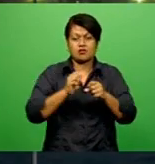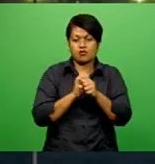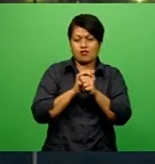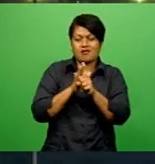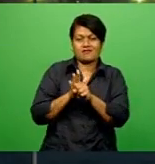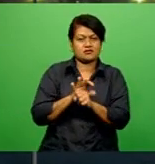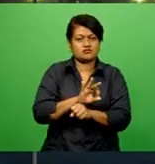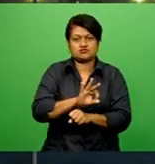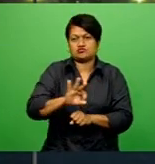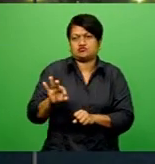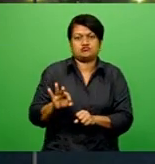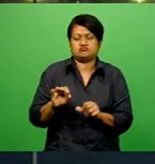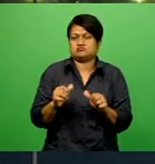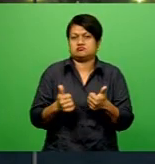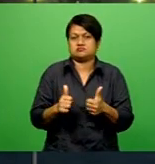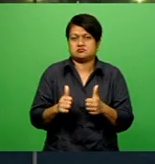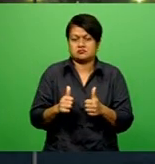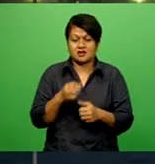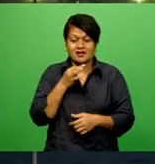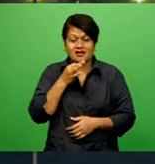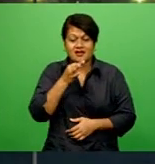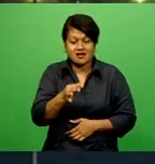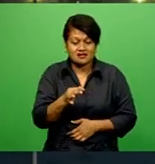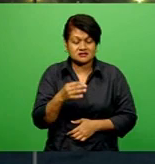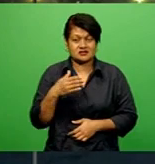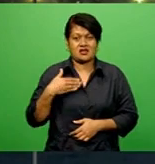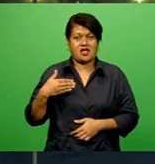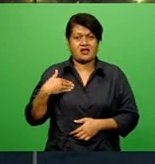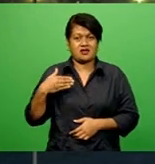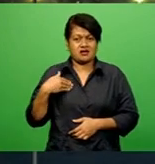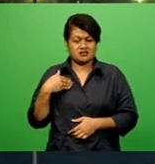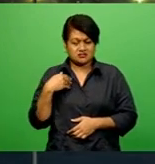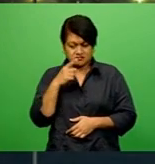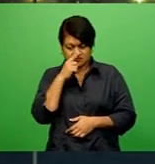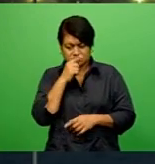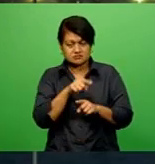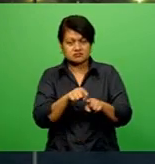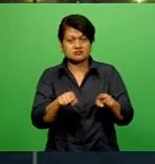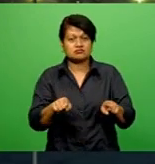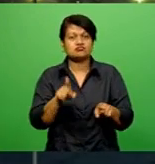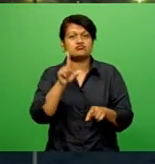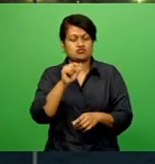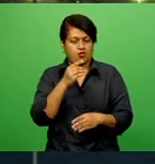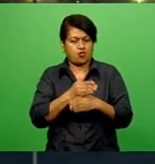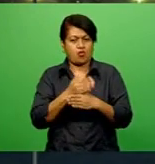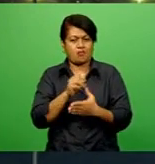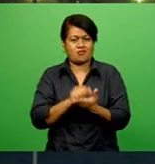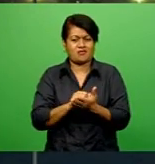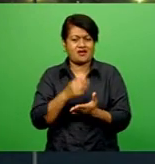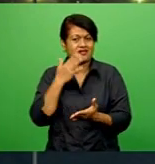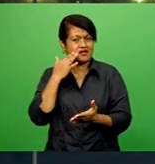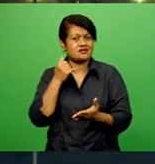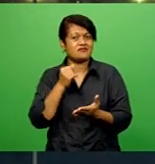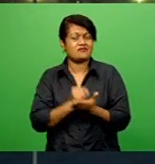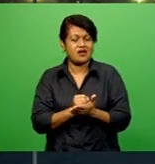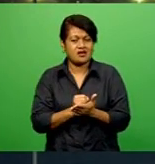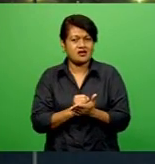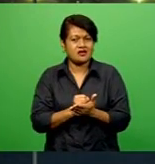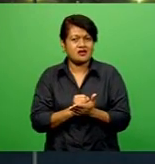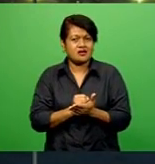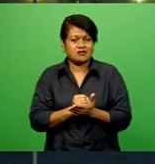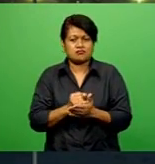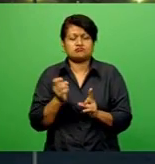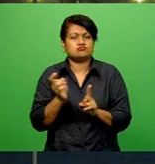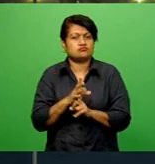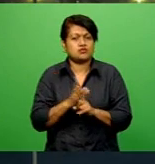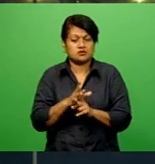yet. He's urging health professionals to do their groundwork, profile the communities and identify the most vulnerable to